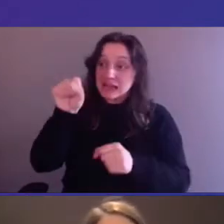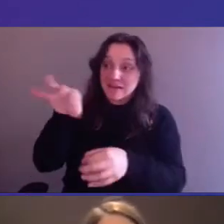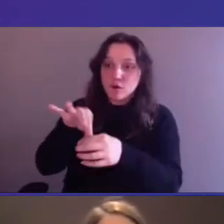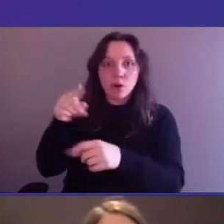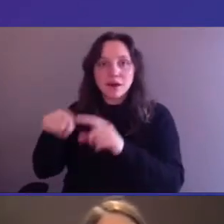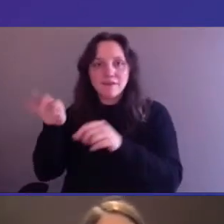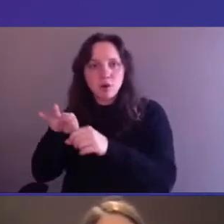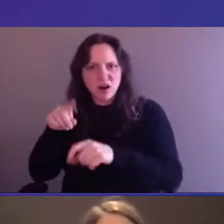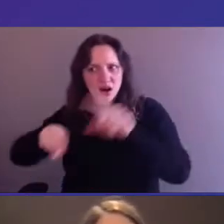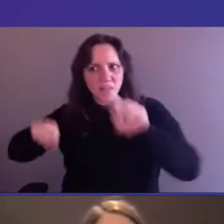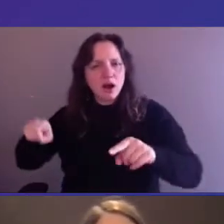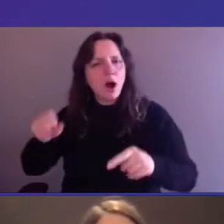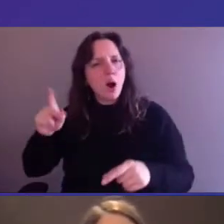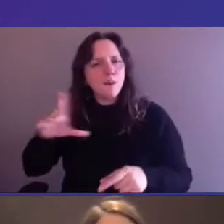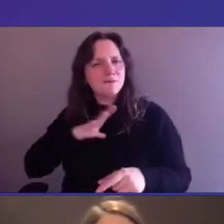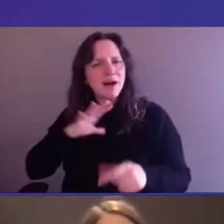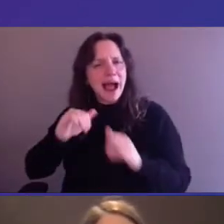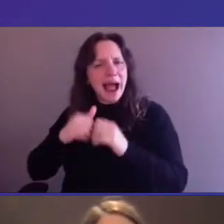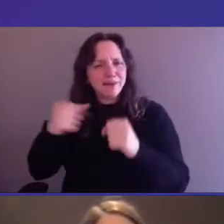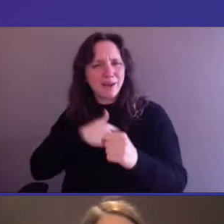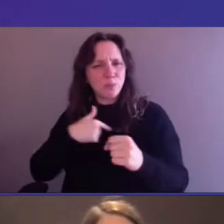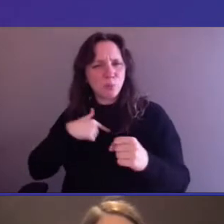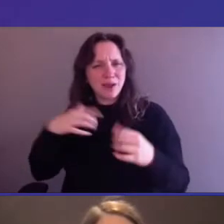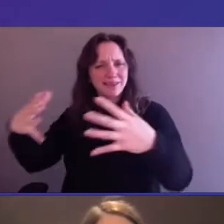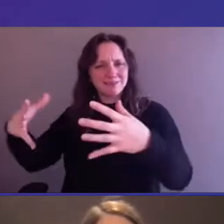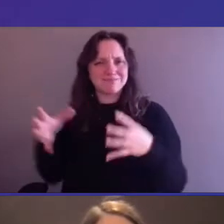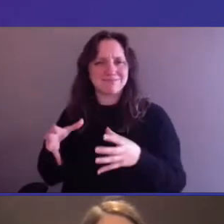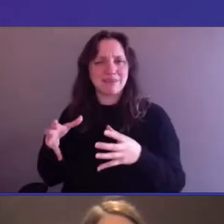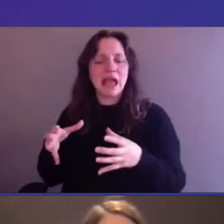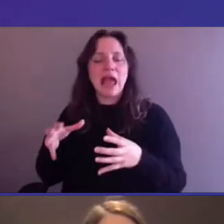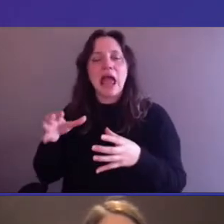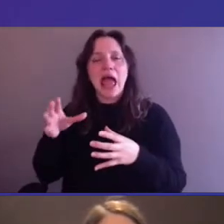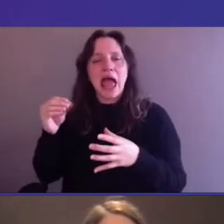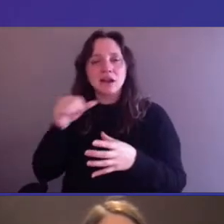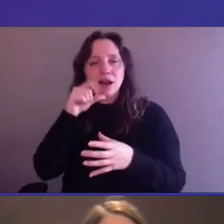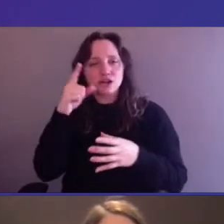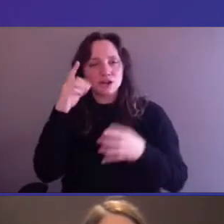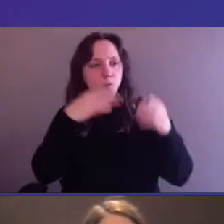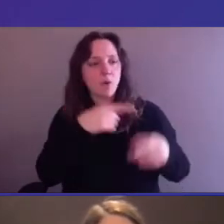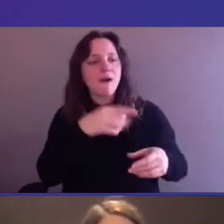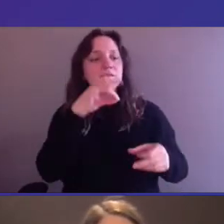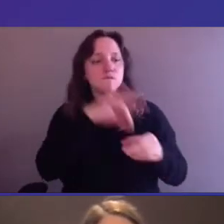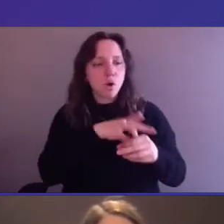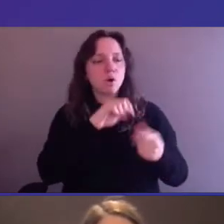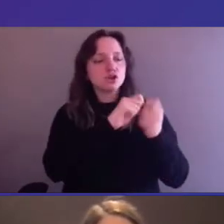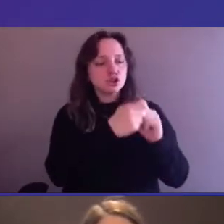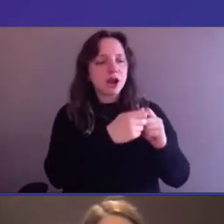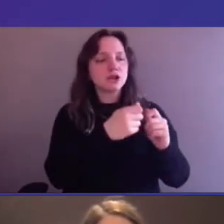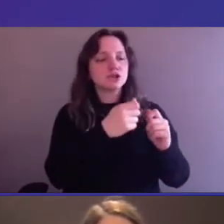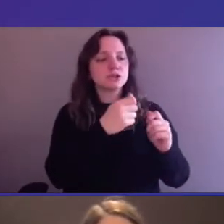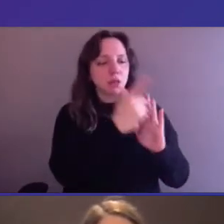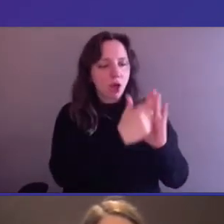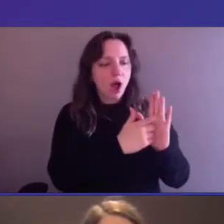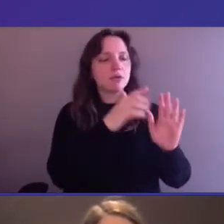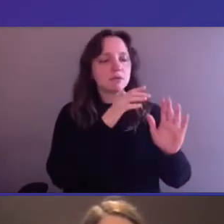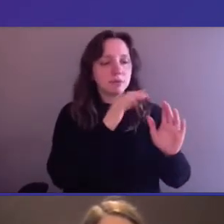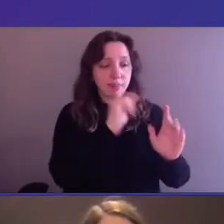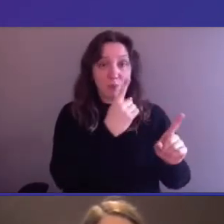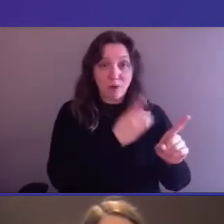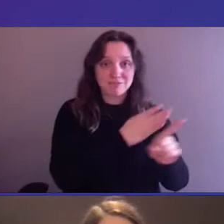about moving past just voting as an act of advocacy, but thinking about how we can show up to our communities in other